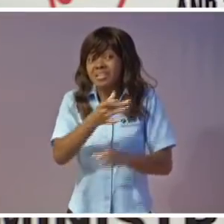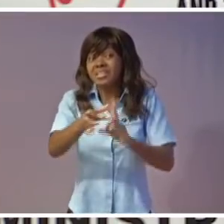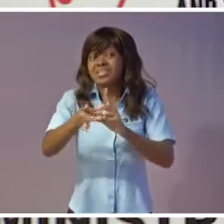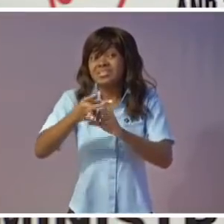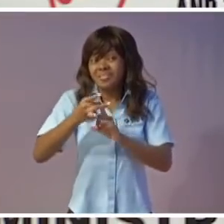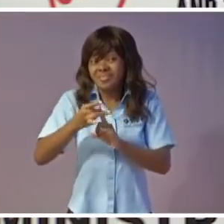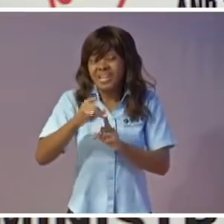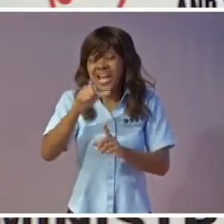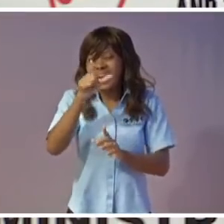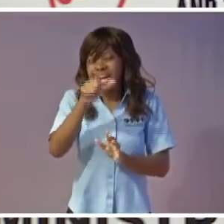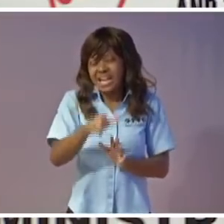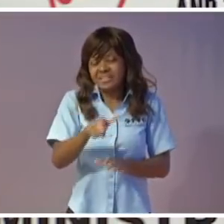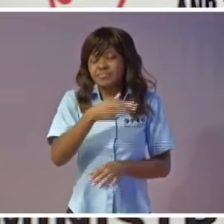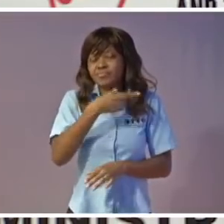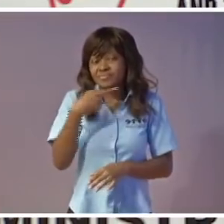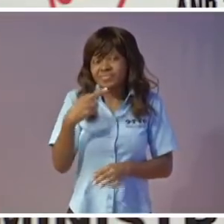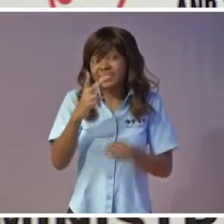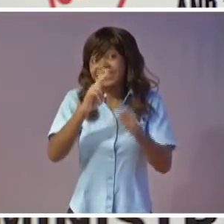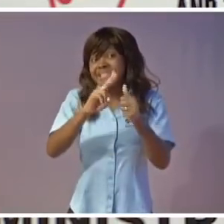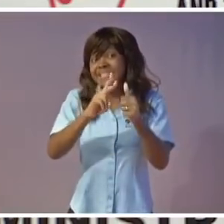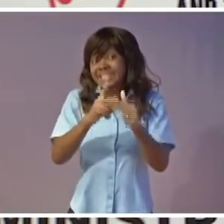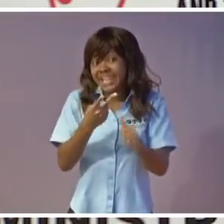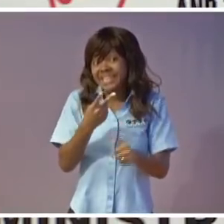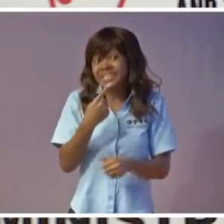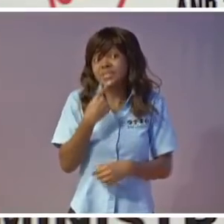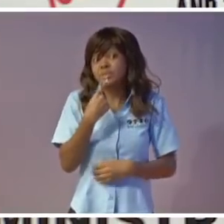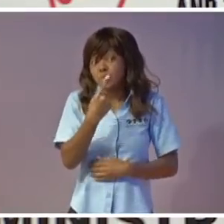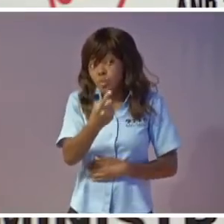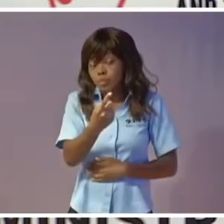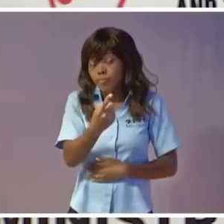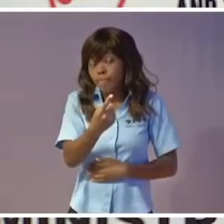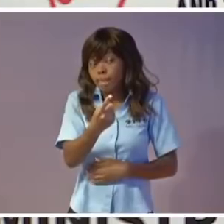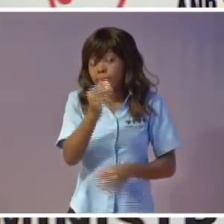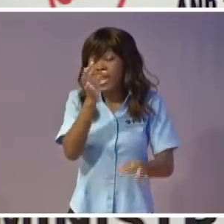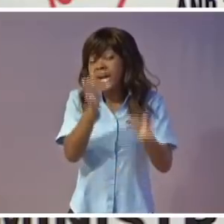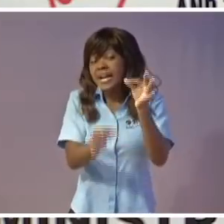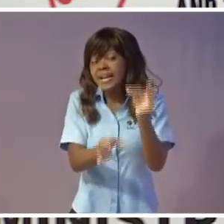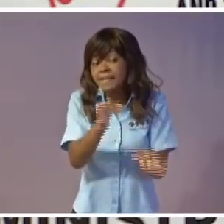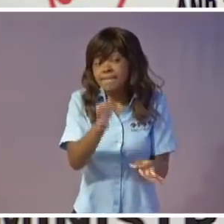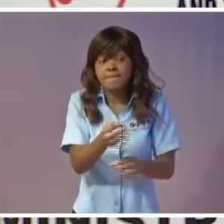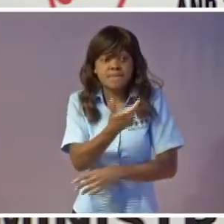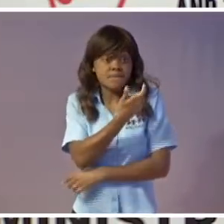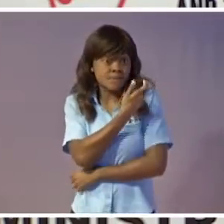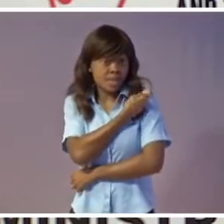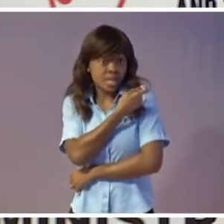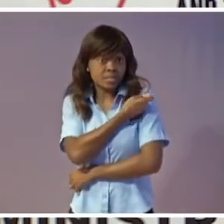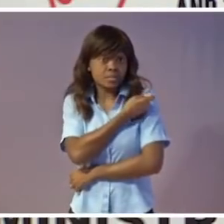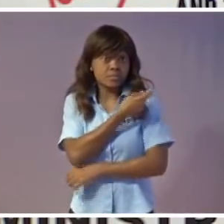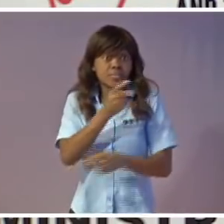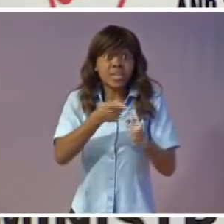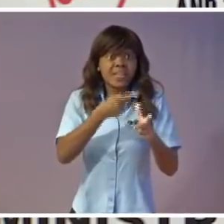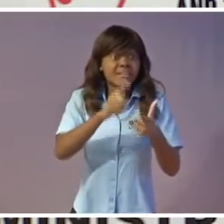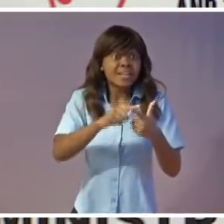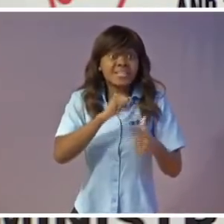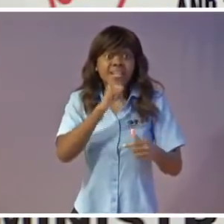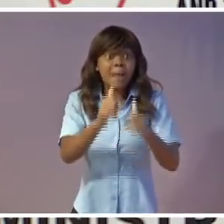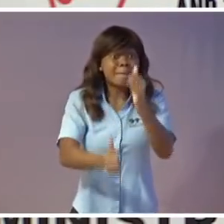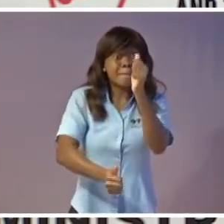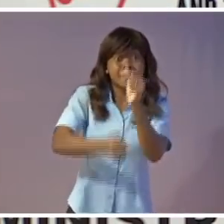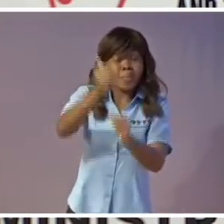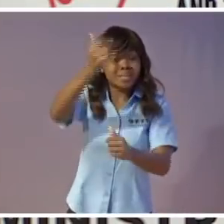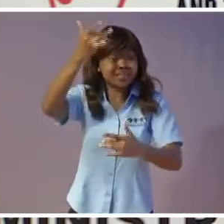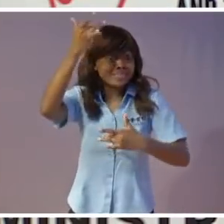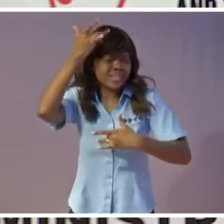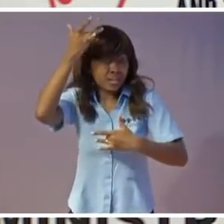it reduces your chances of dying from COVID. So that was always the promises of